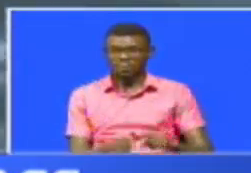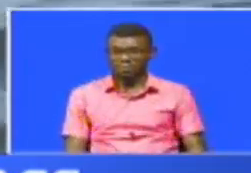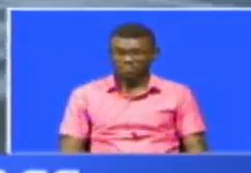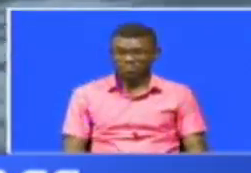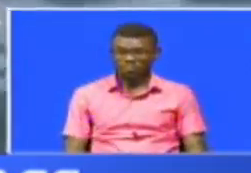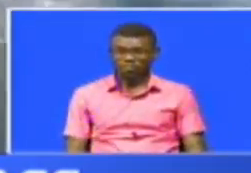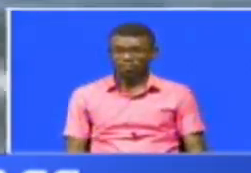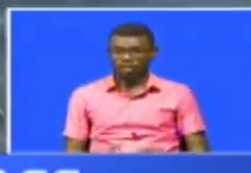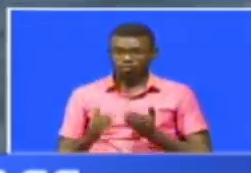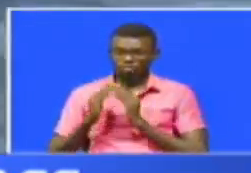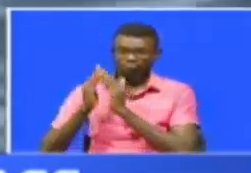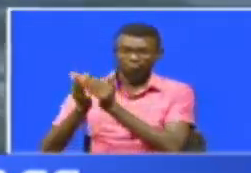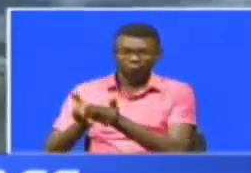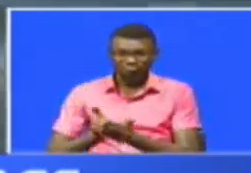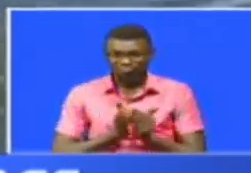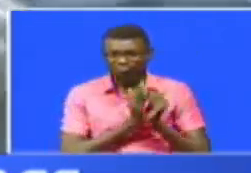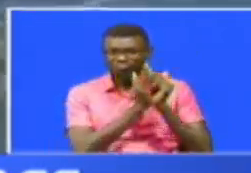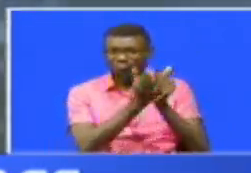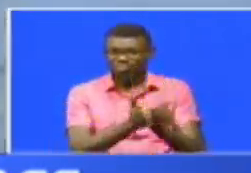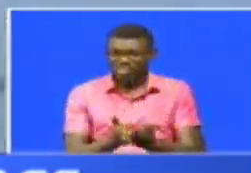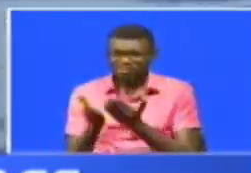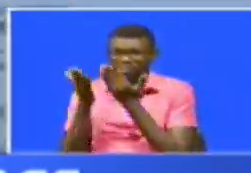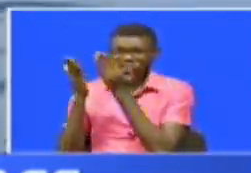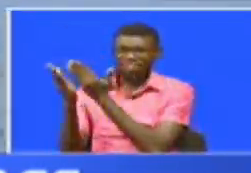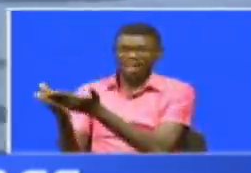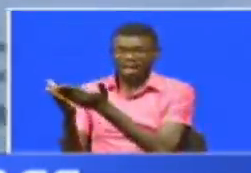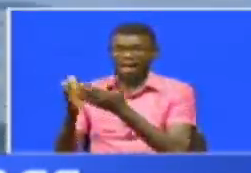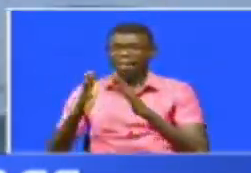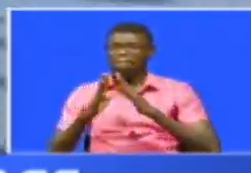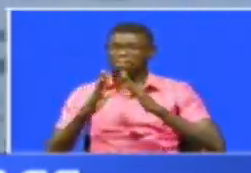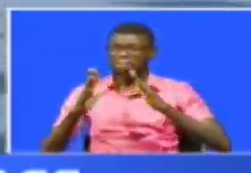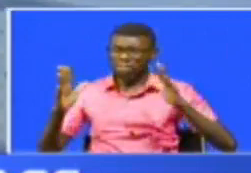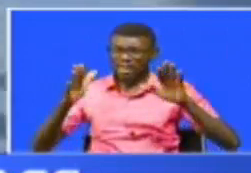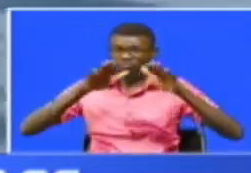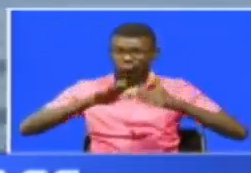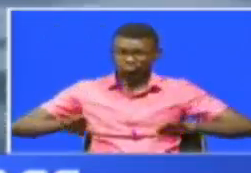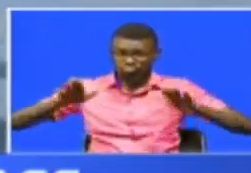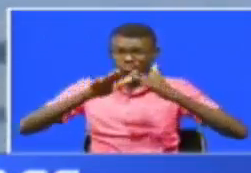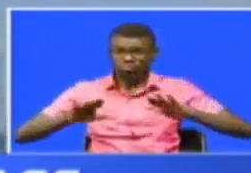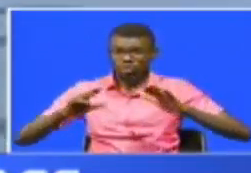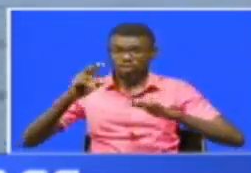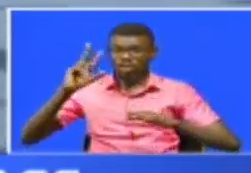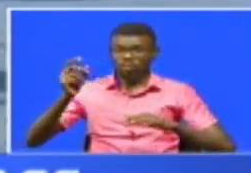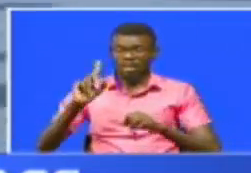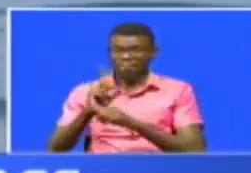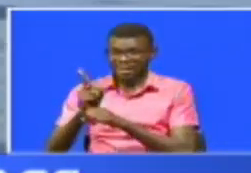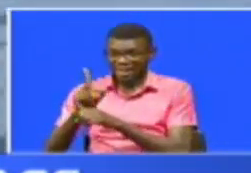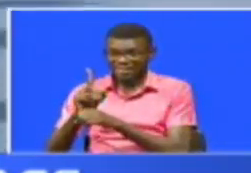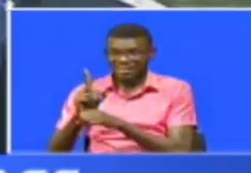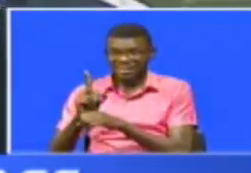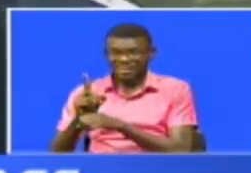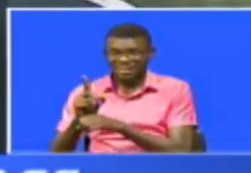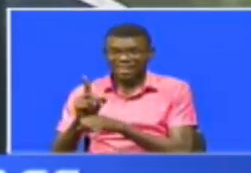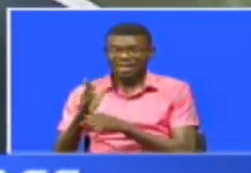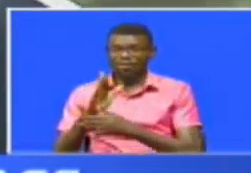We navigate through the mild mid-morning waves on the expansive Lake Victoria. It takes us 20 minutes, and not five as